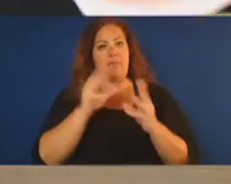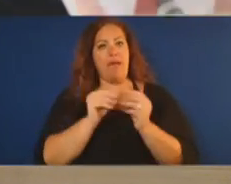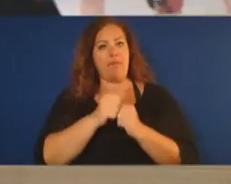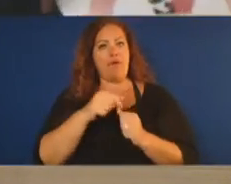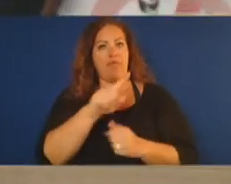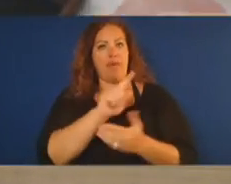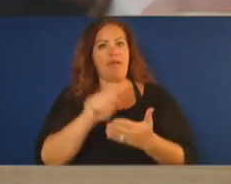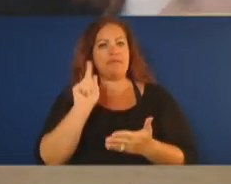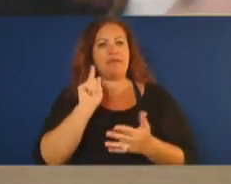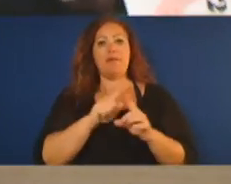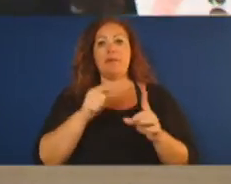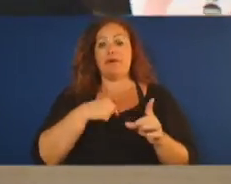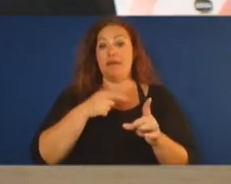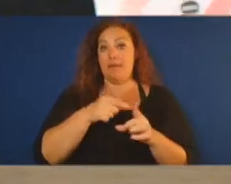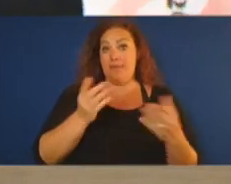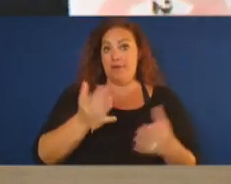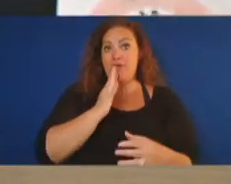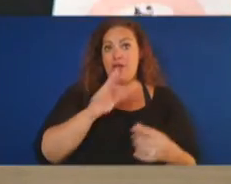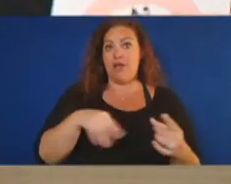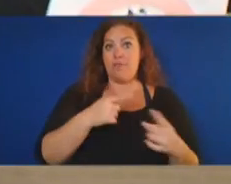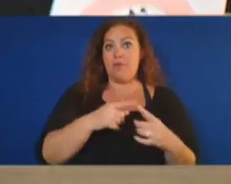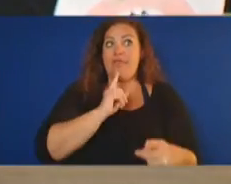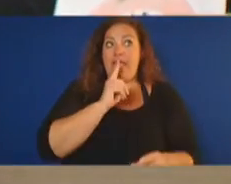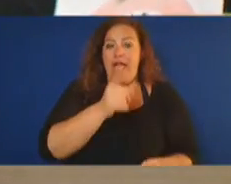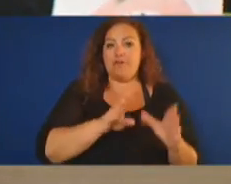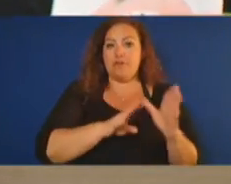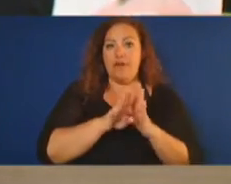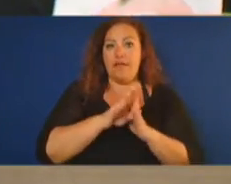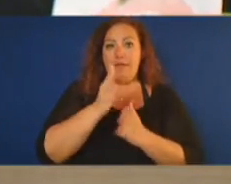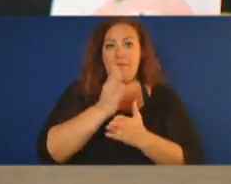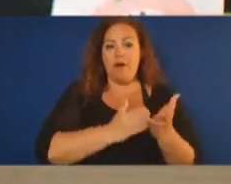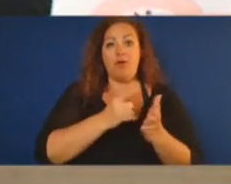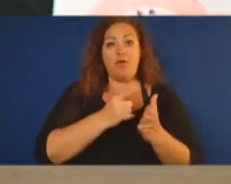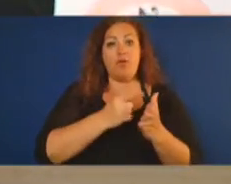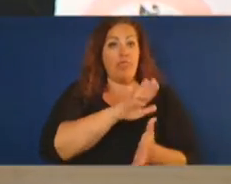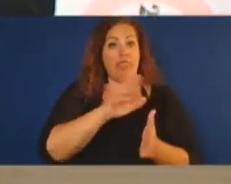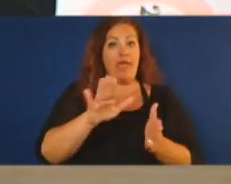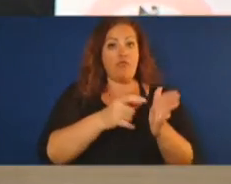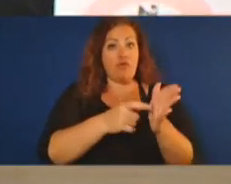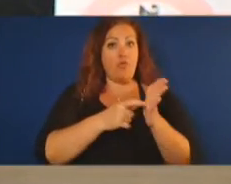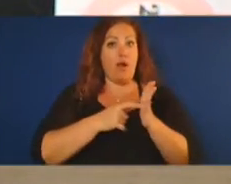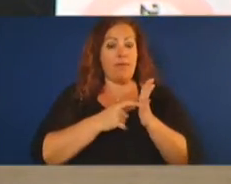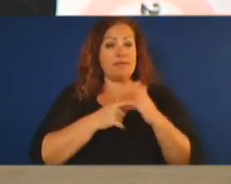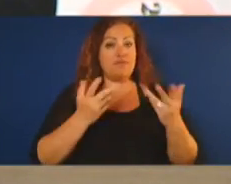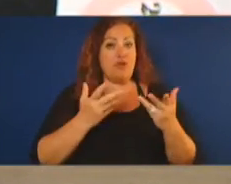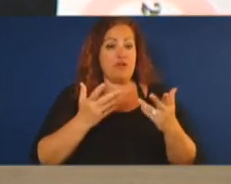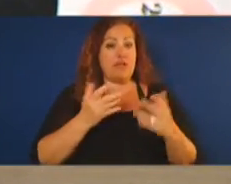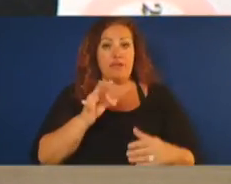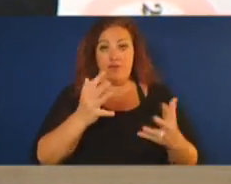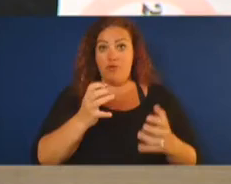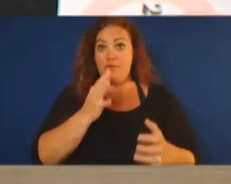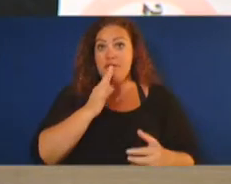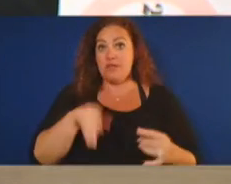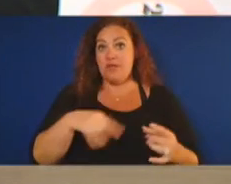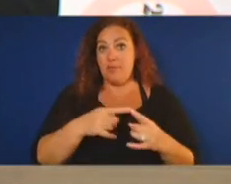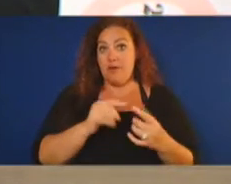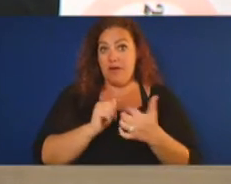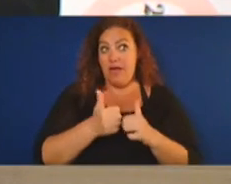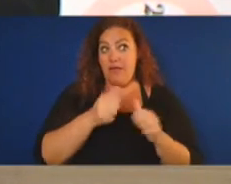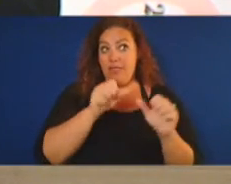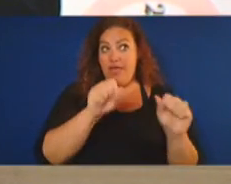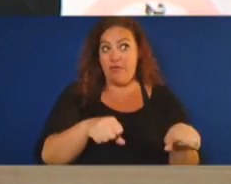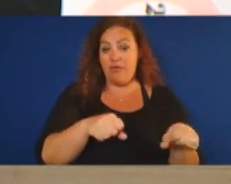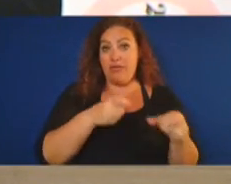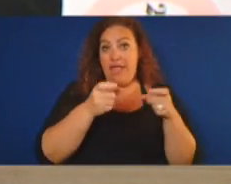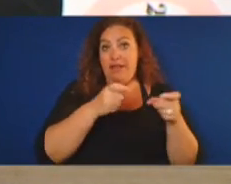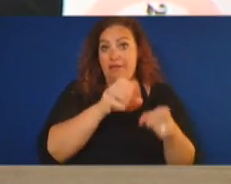to talk about the uh actual development part and what those requirements are uh if you want me to talk about how they could handle